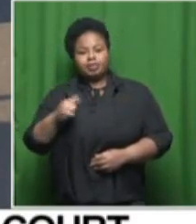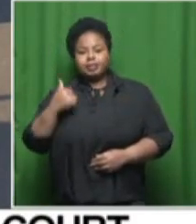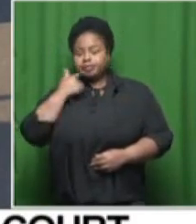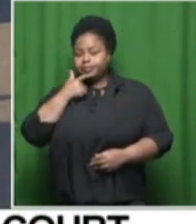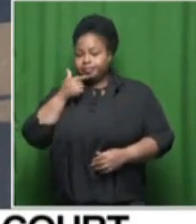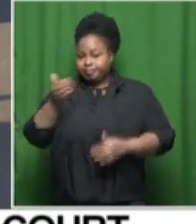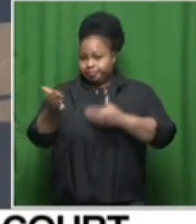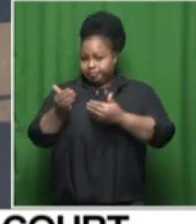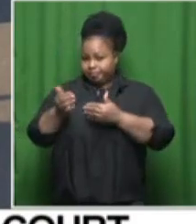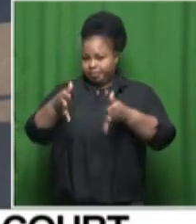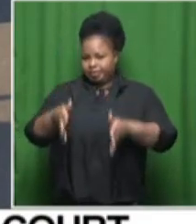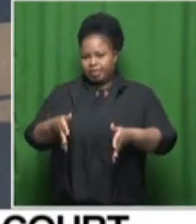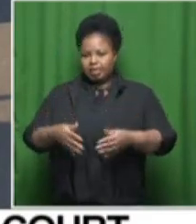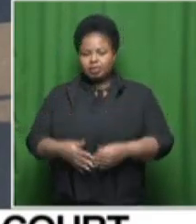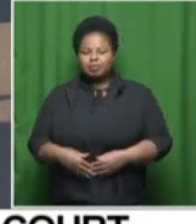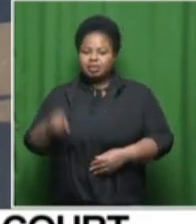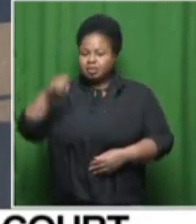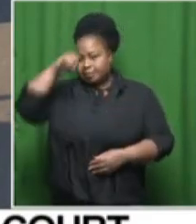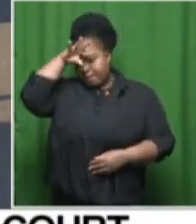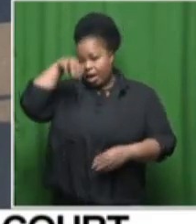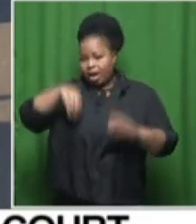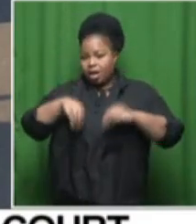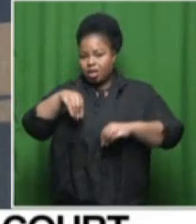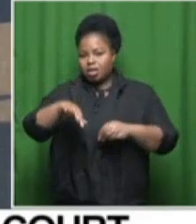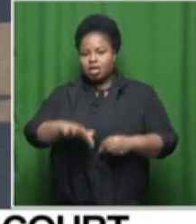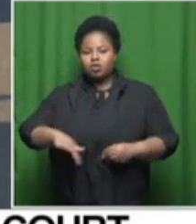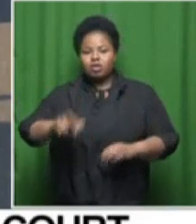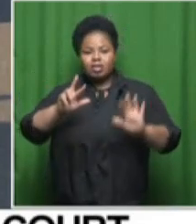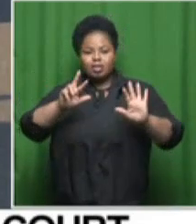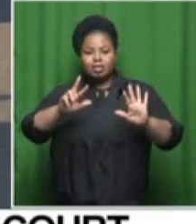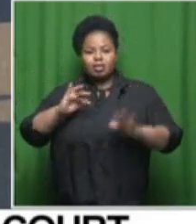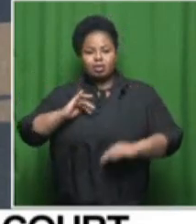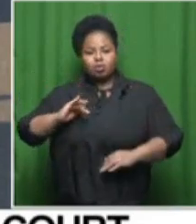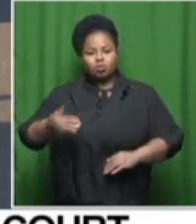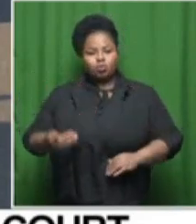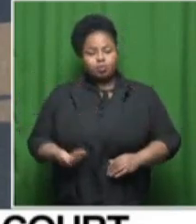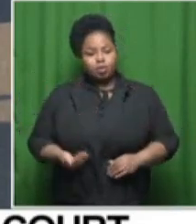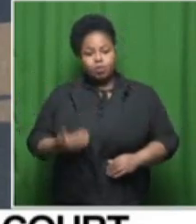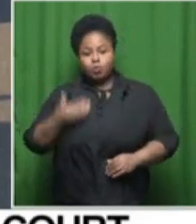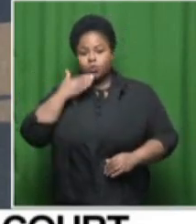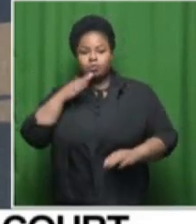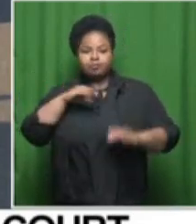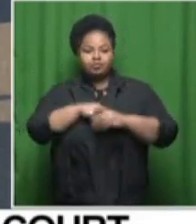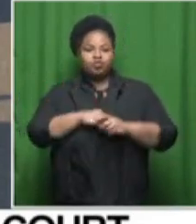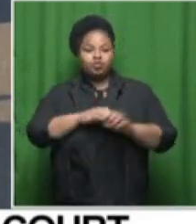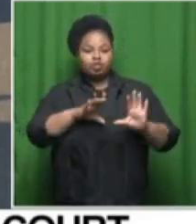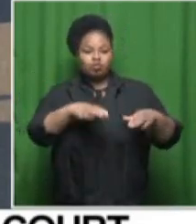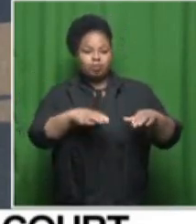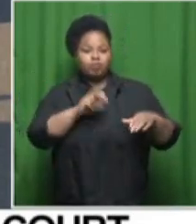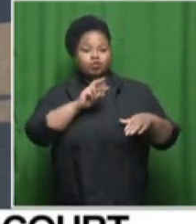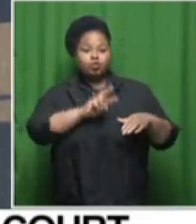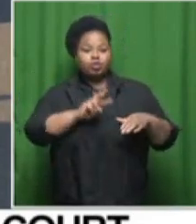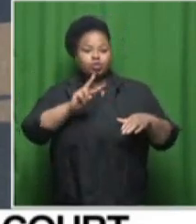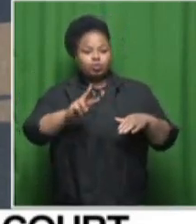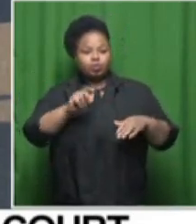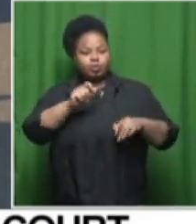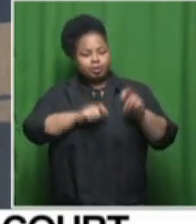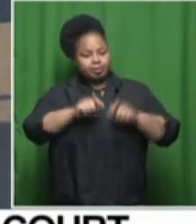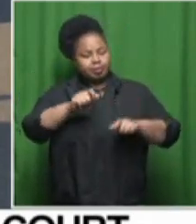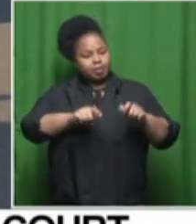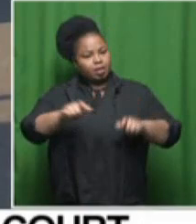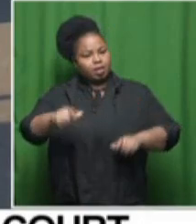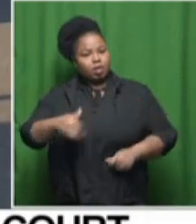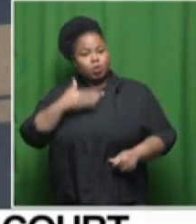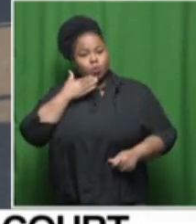from here, in that abandoned mine dump, where the 8 women, which were part of a group of 22 people that were